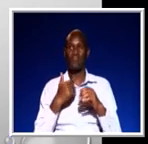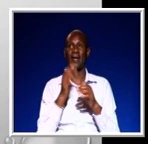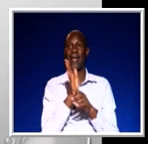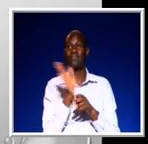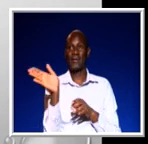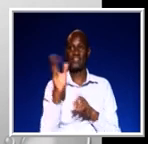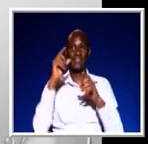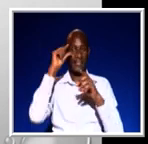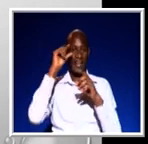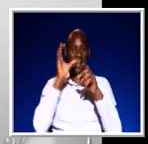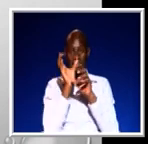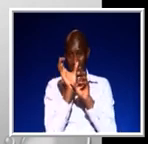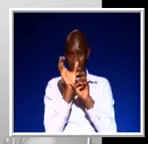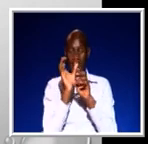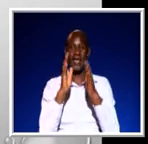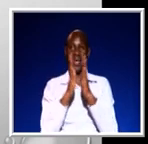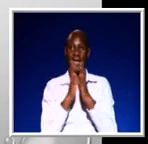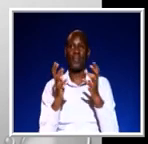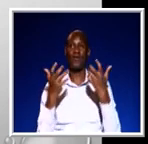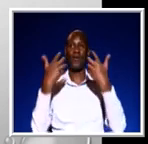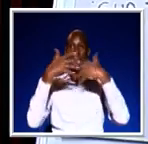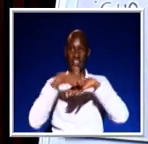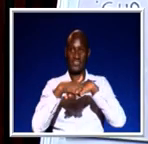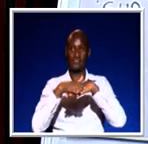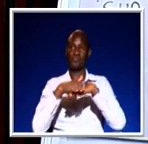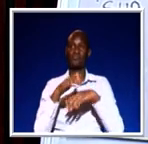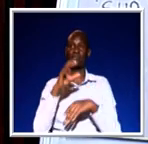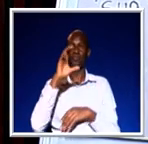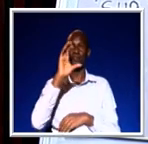lenses and we have converging lenses.